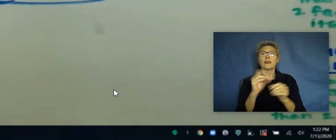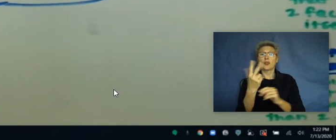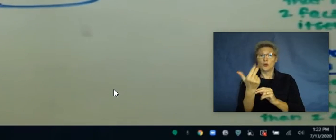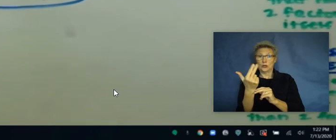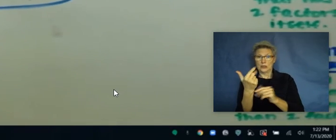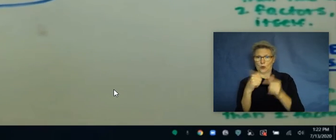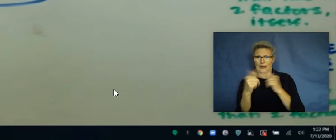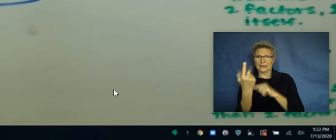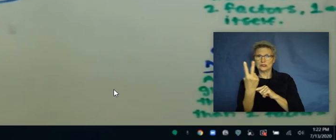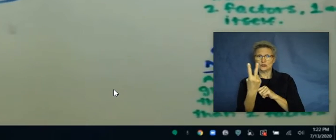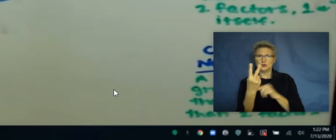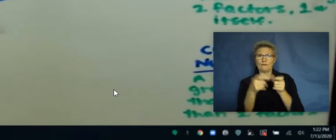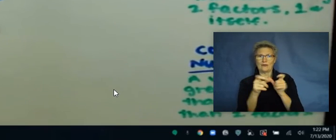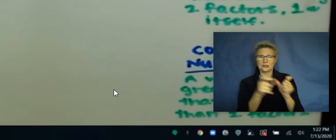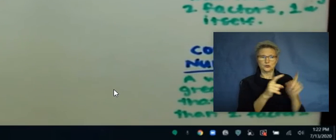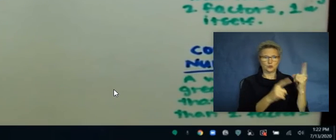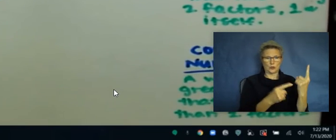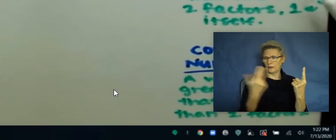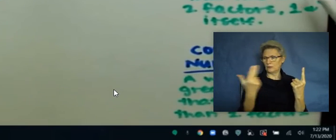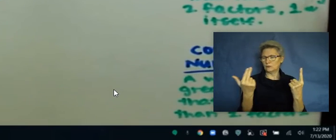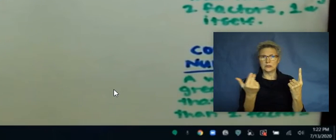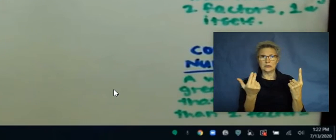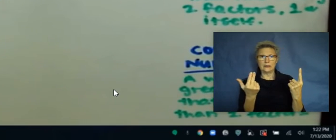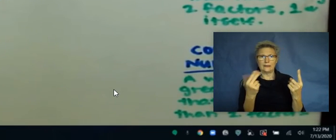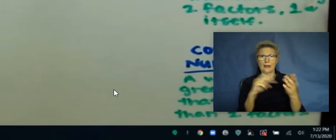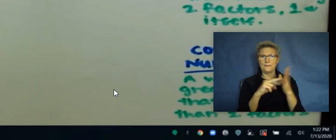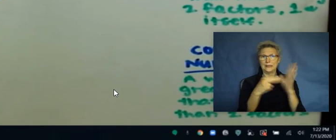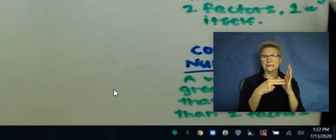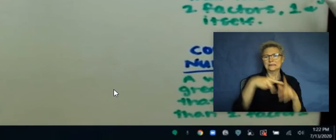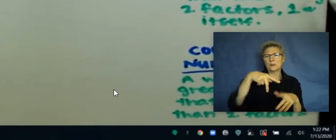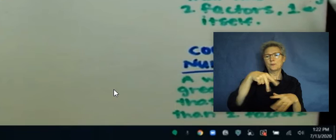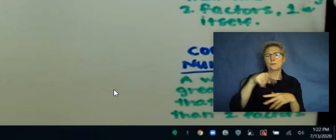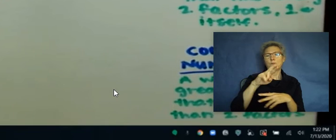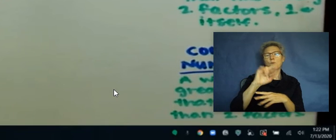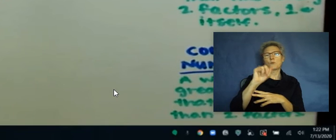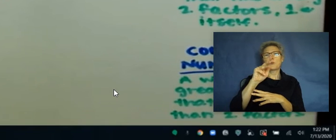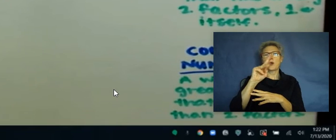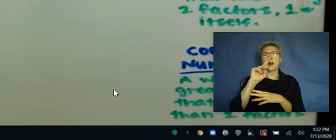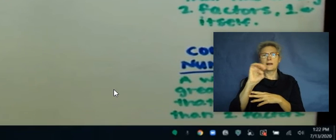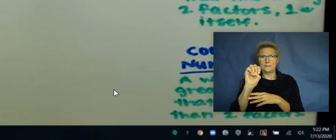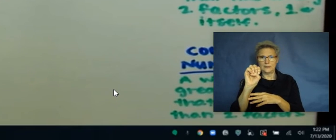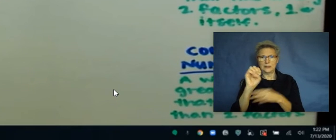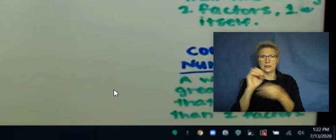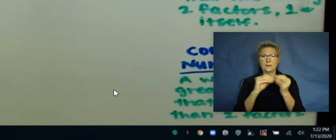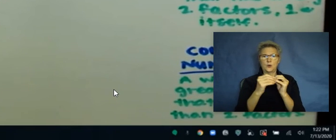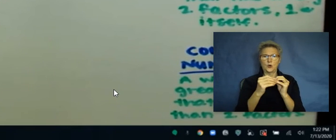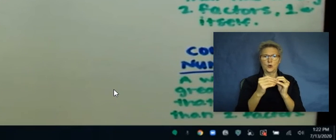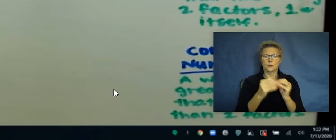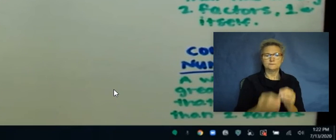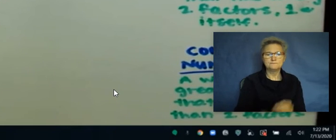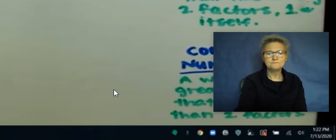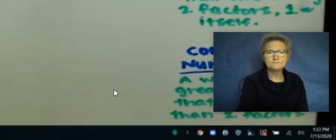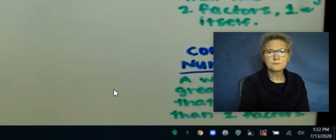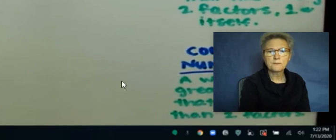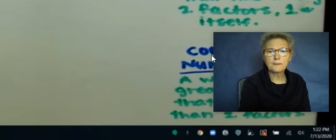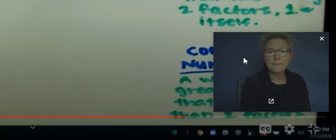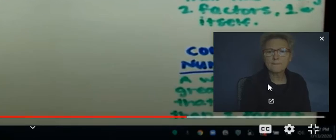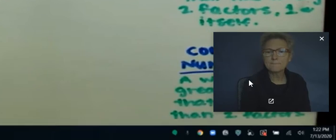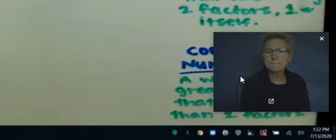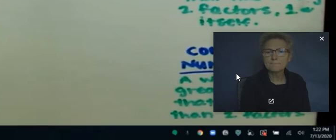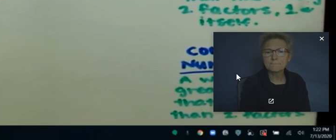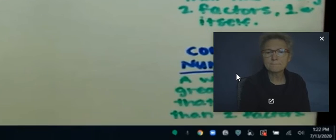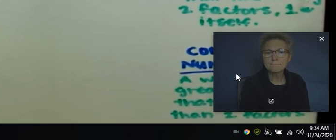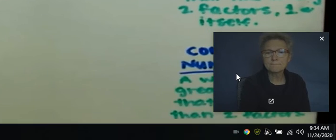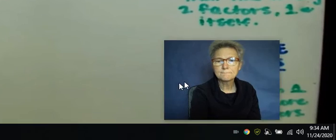2 factors, 1 and 13. That makes this a prime number. A prime number is a whole number greater